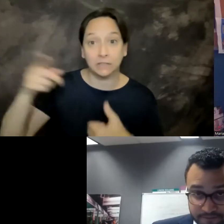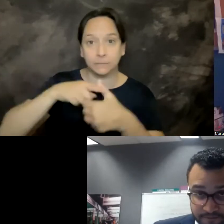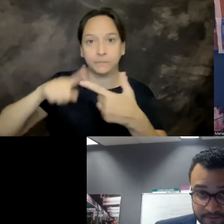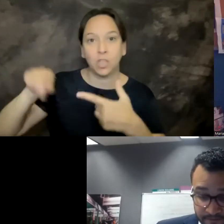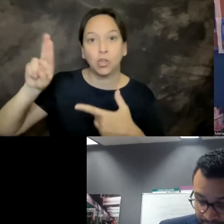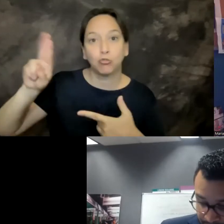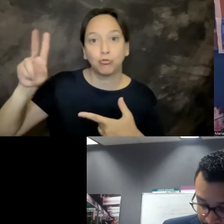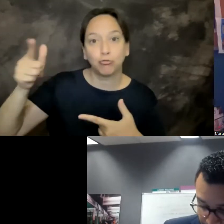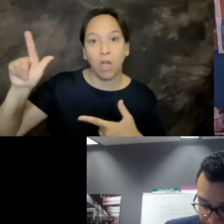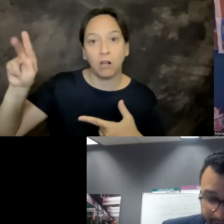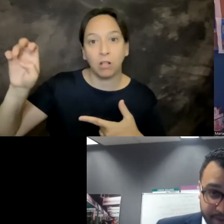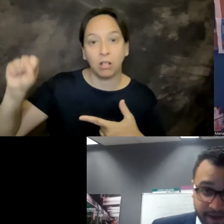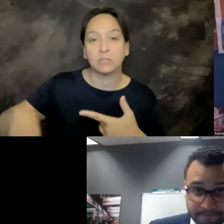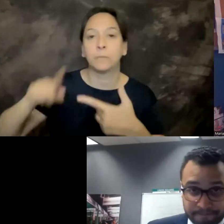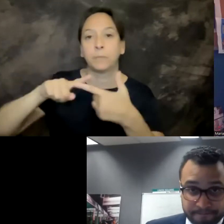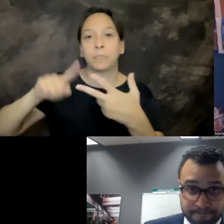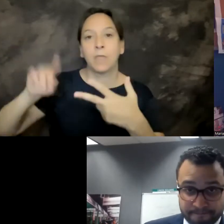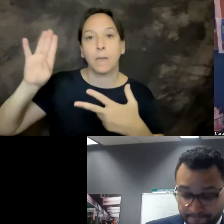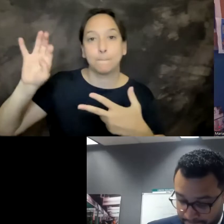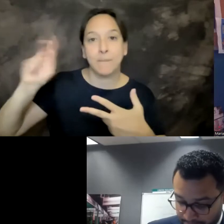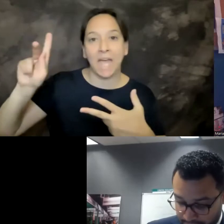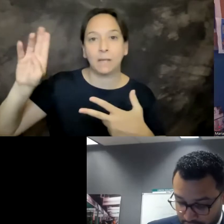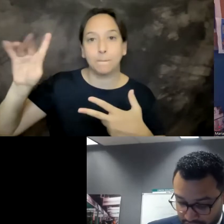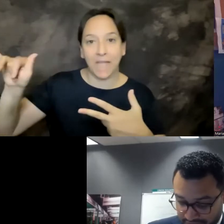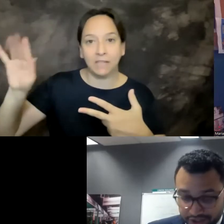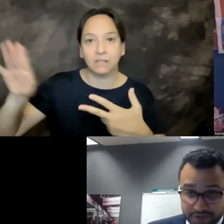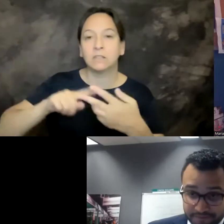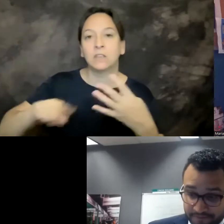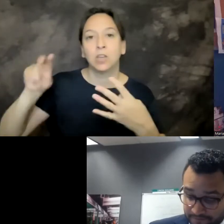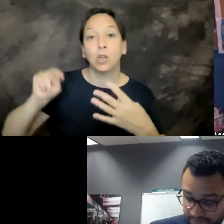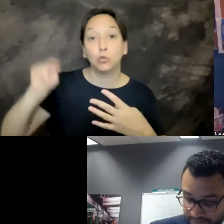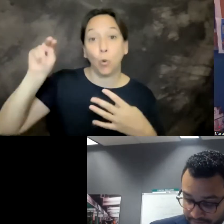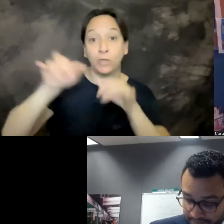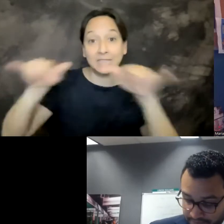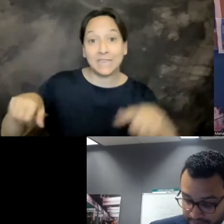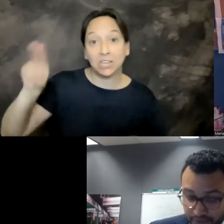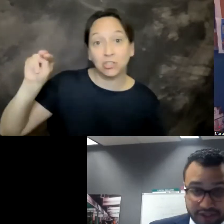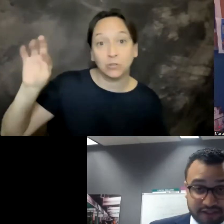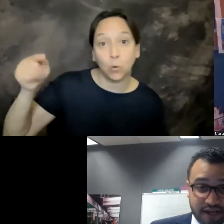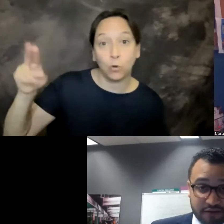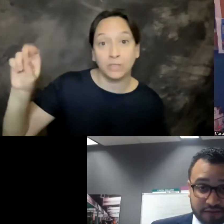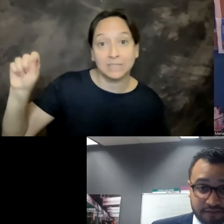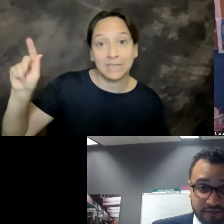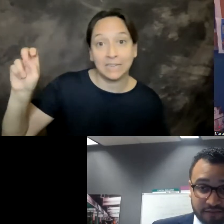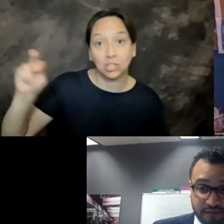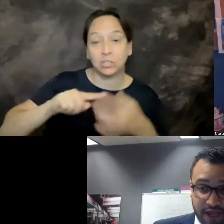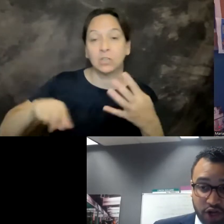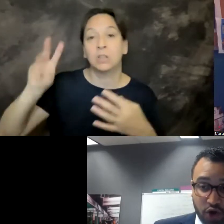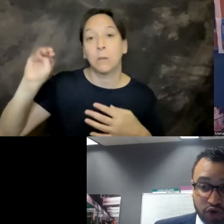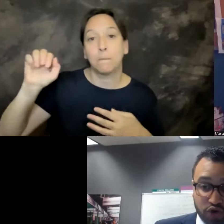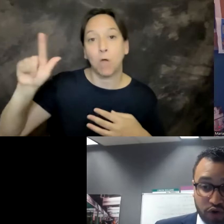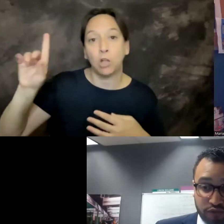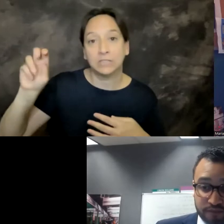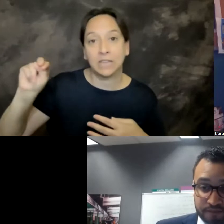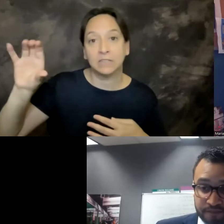Ruggles, Back Bay, North Station, Malden Center, and